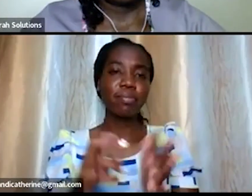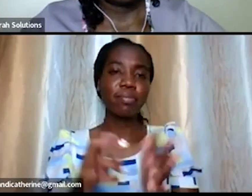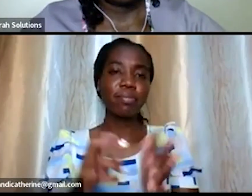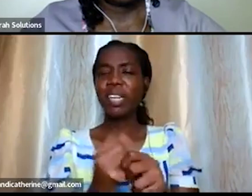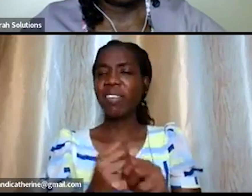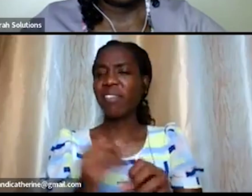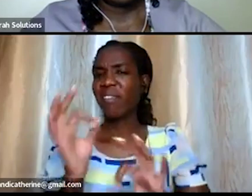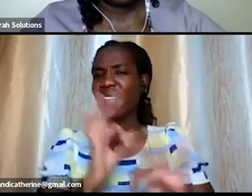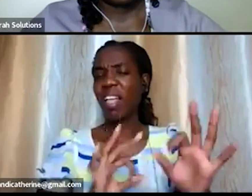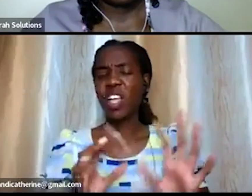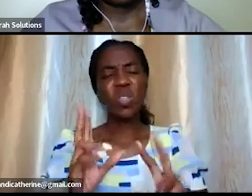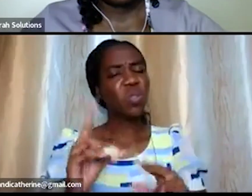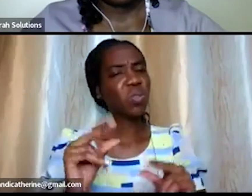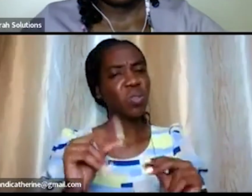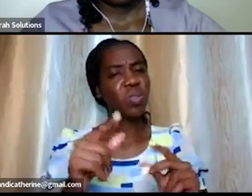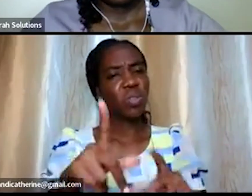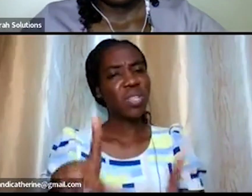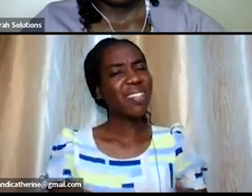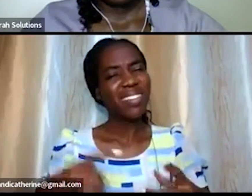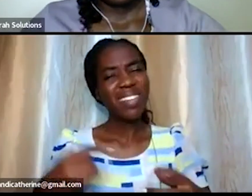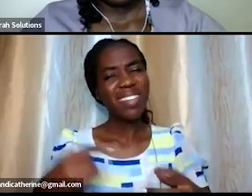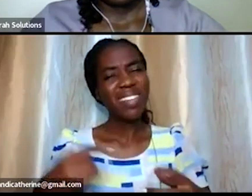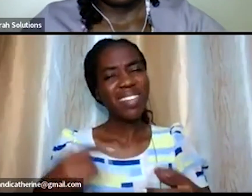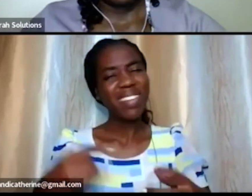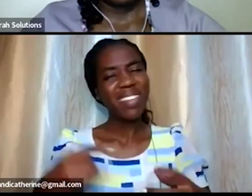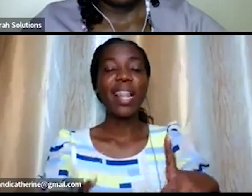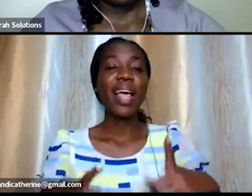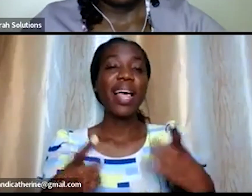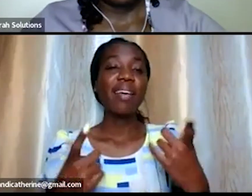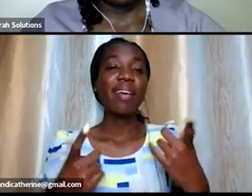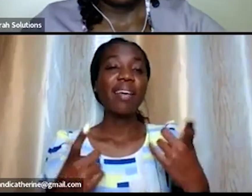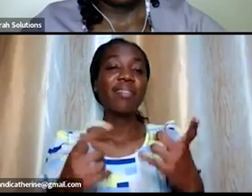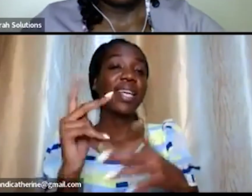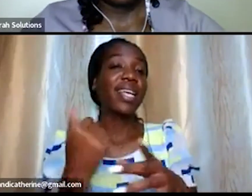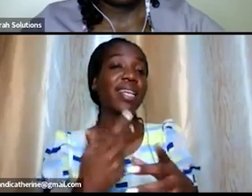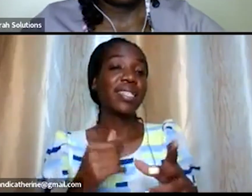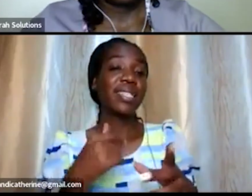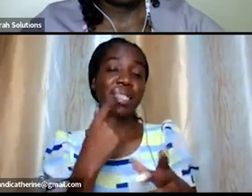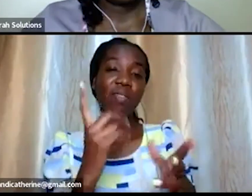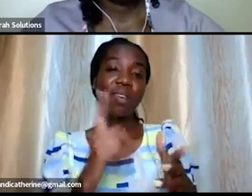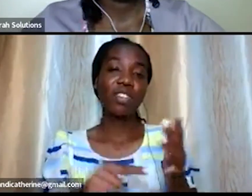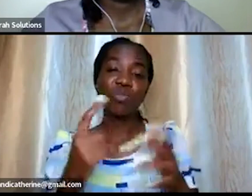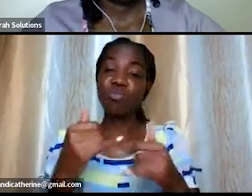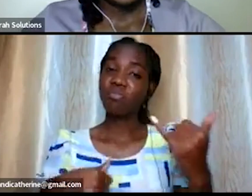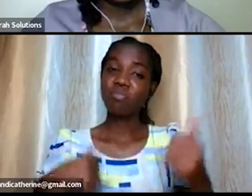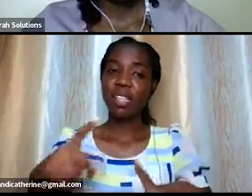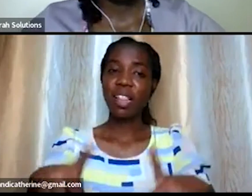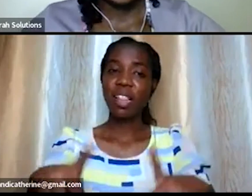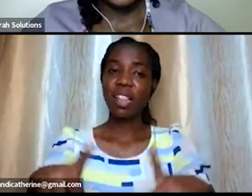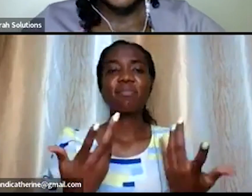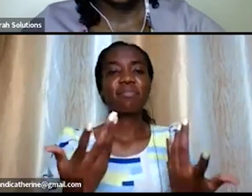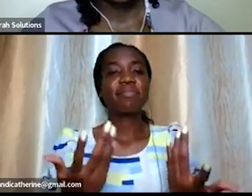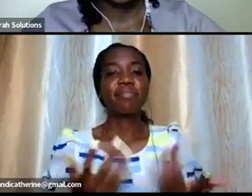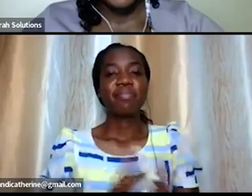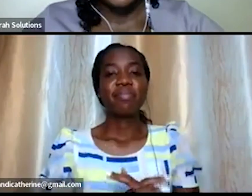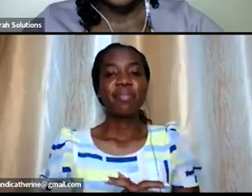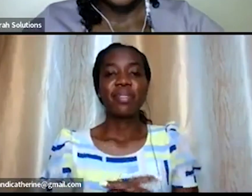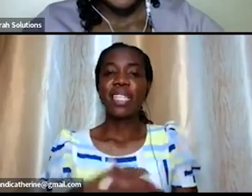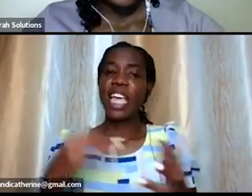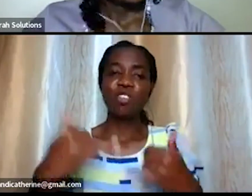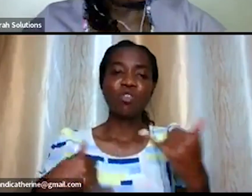no, come on, live life, enjoy life. In Kenya, what do you say? Burudika kidogo, eh? Jibambe kidogo,